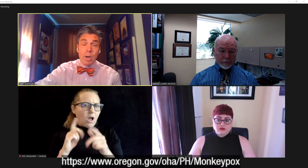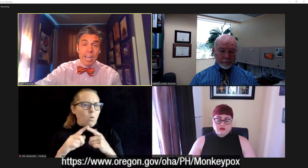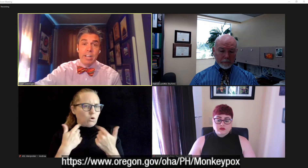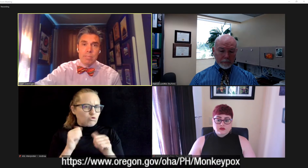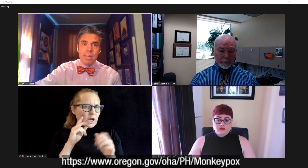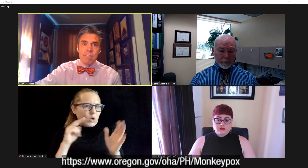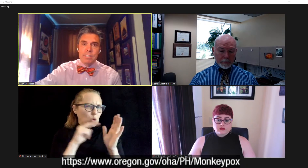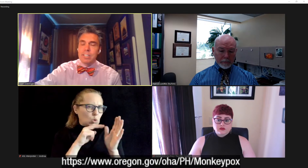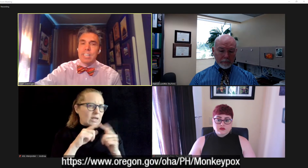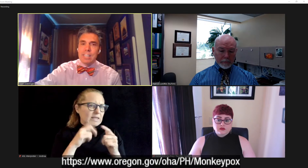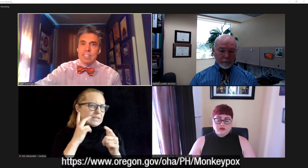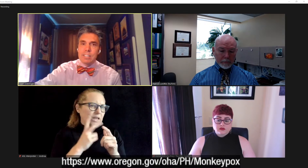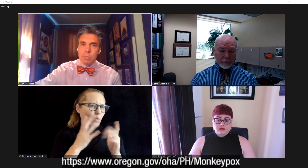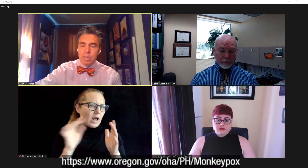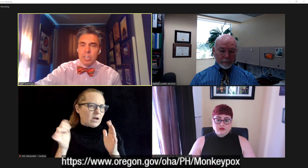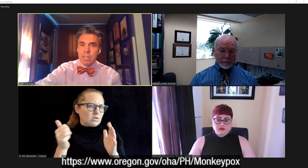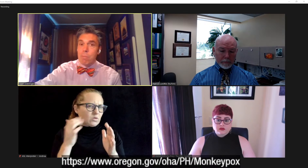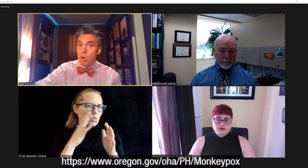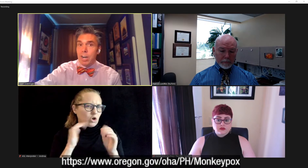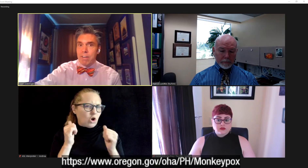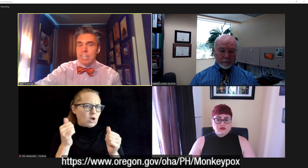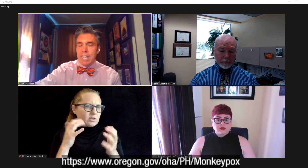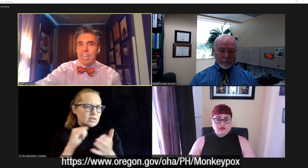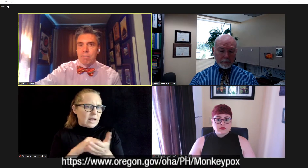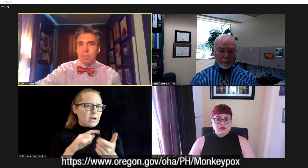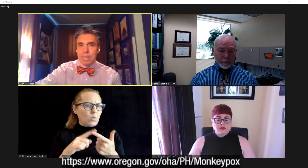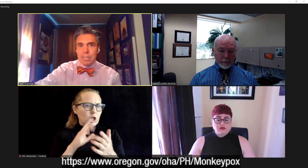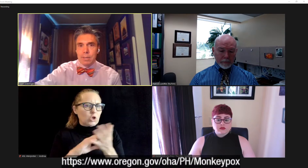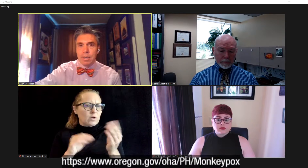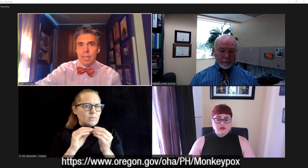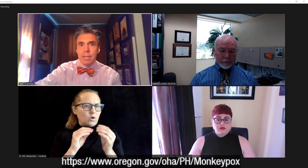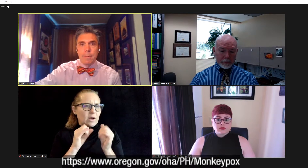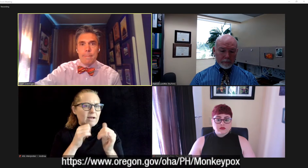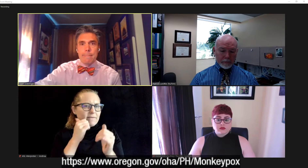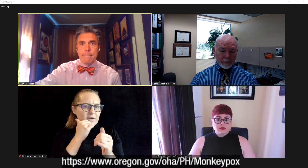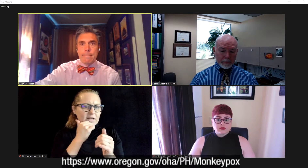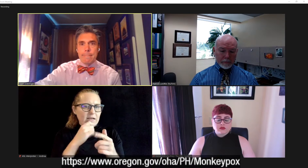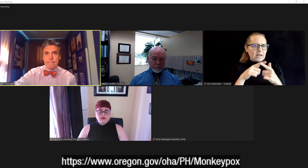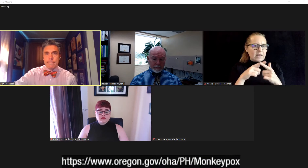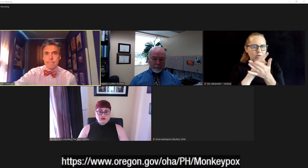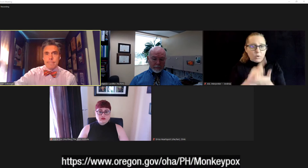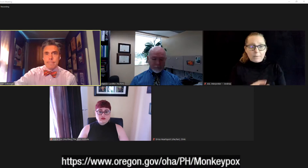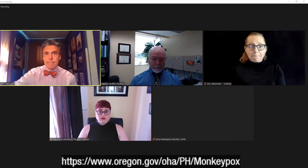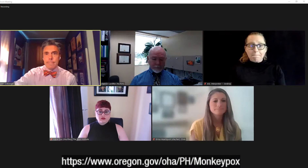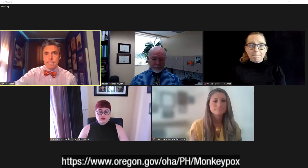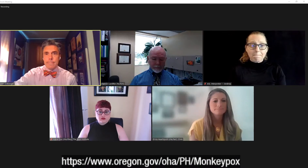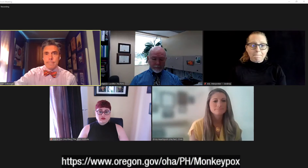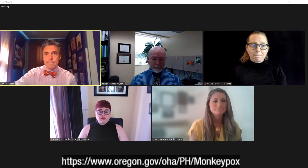see what else might facilitate this, because we're learning more every day and every week.